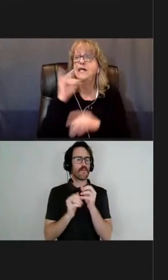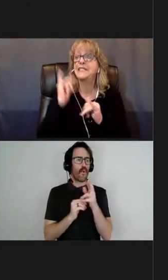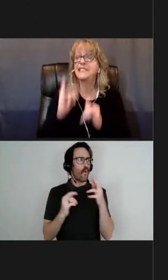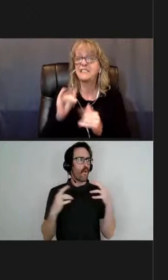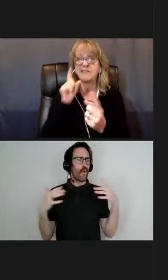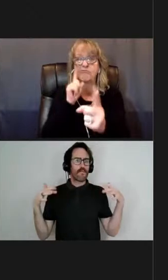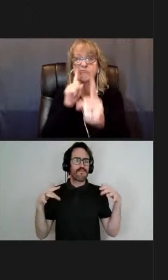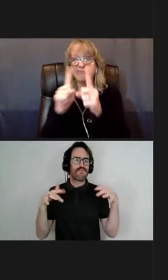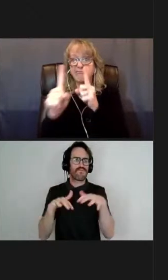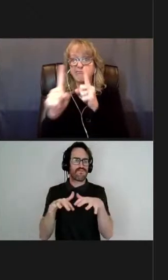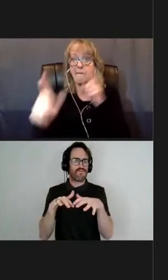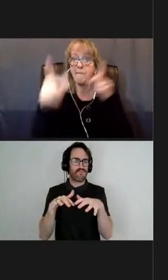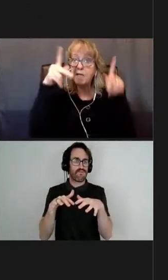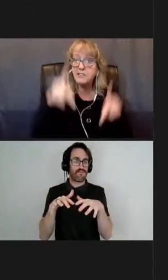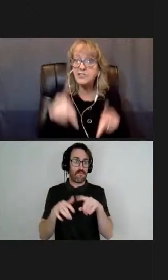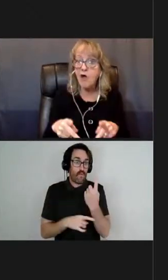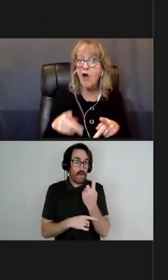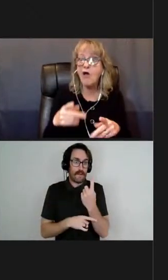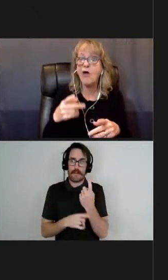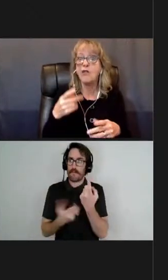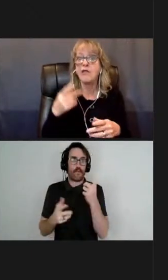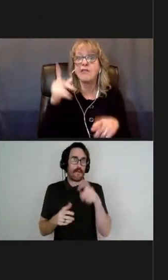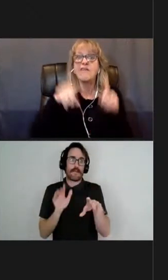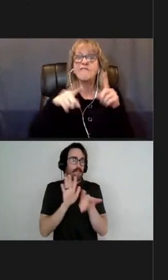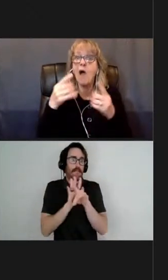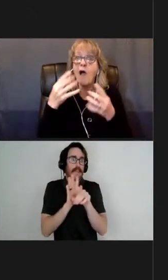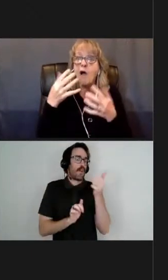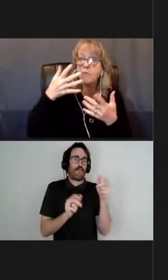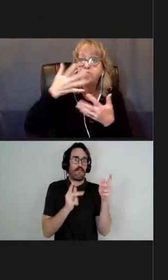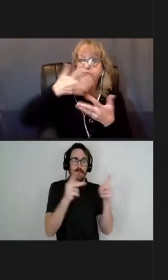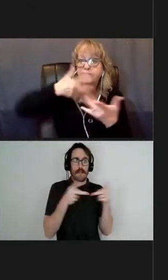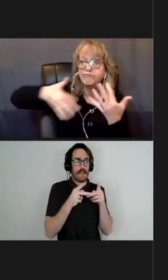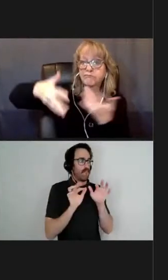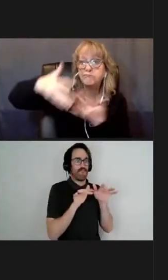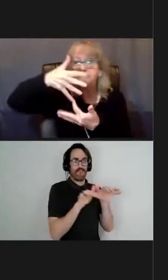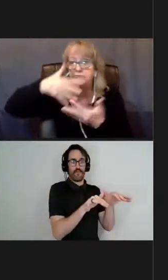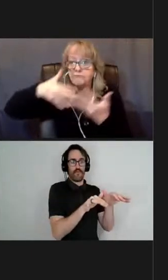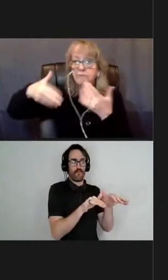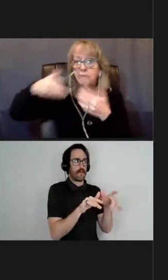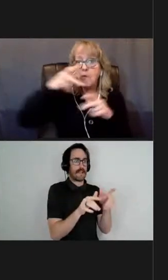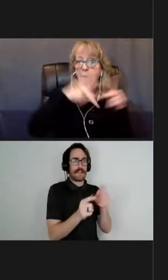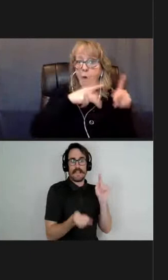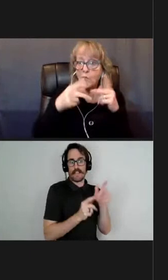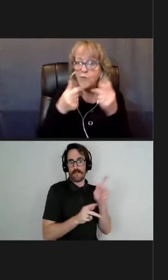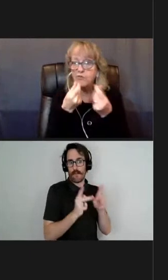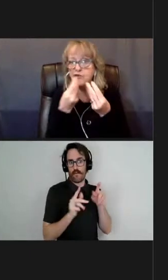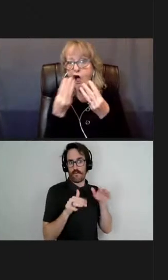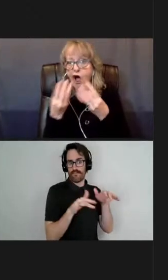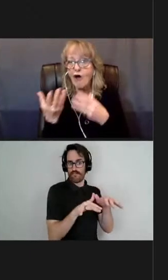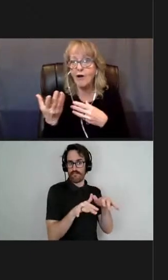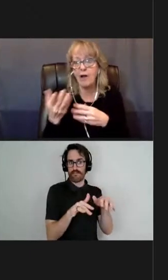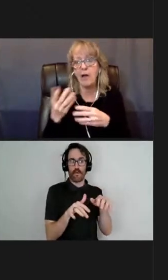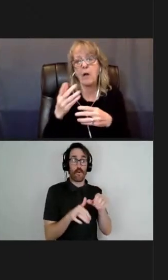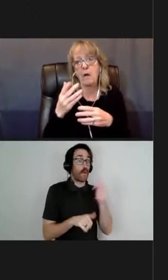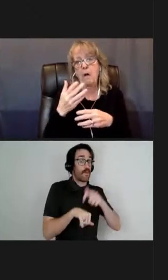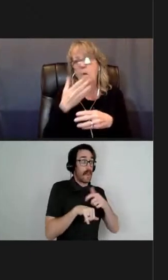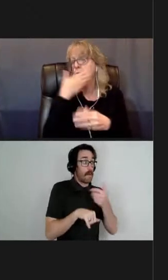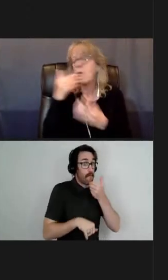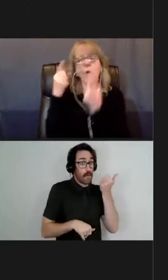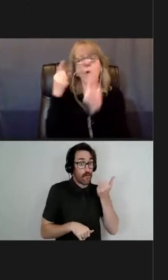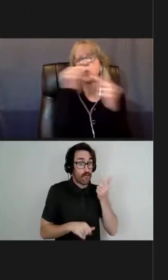crowded, you may not want to be in another place so that's less crowded, or come back at another time, but to put your mask